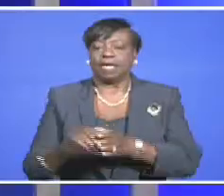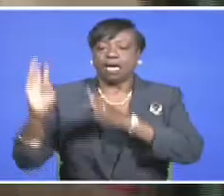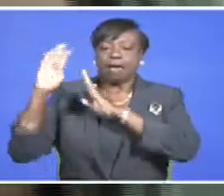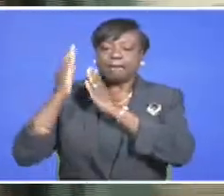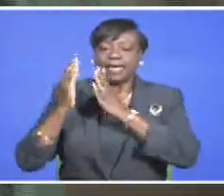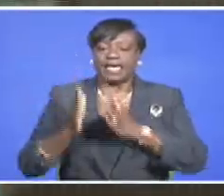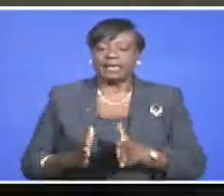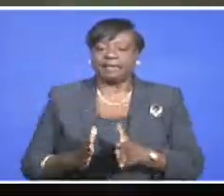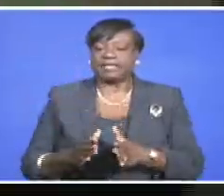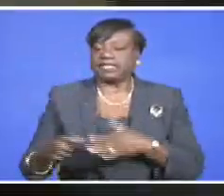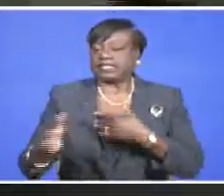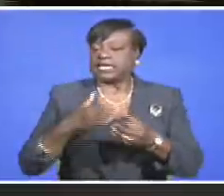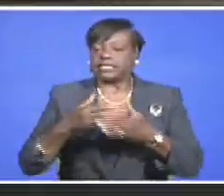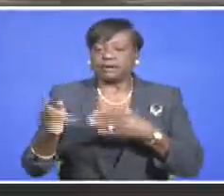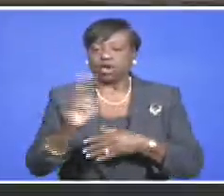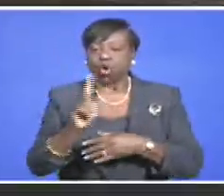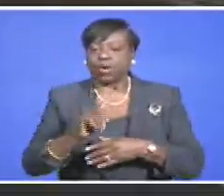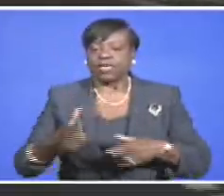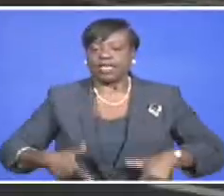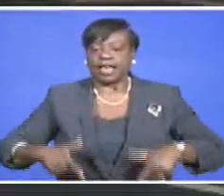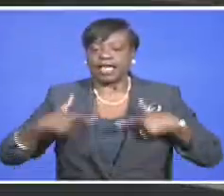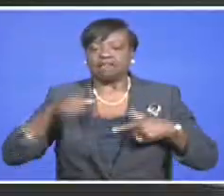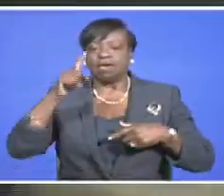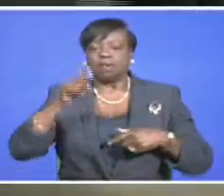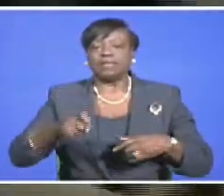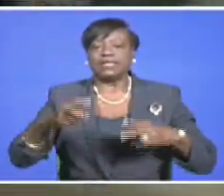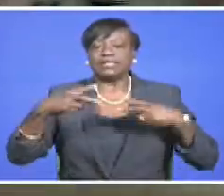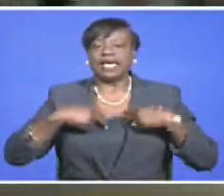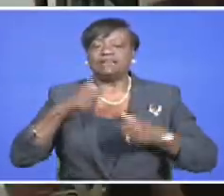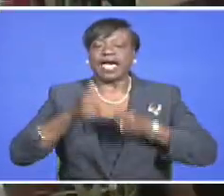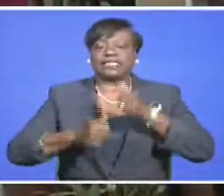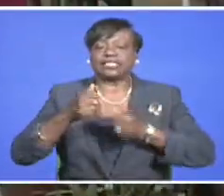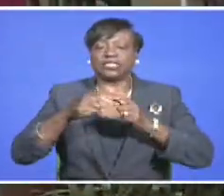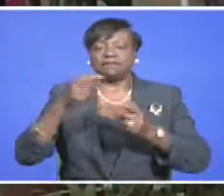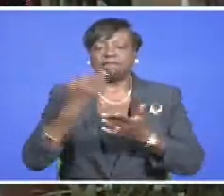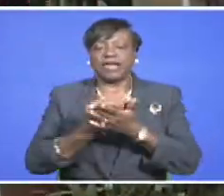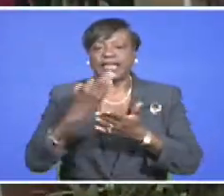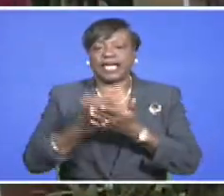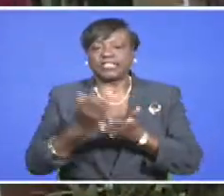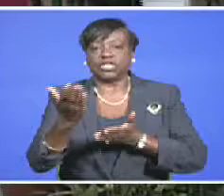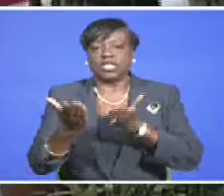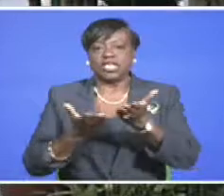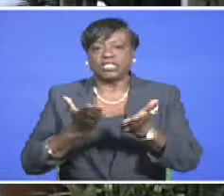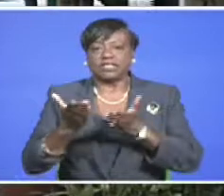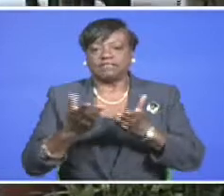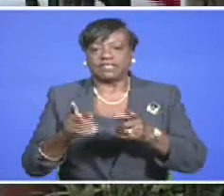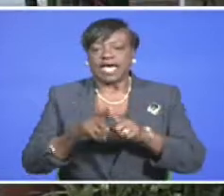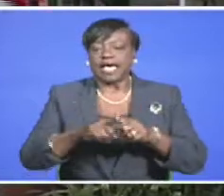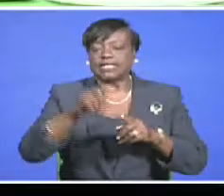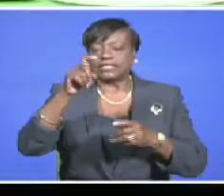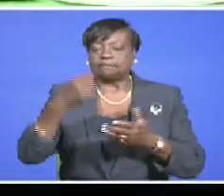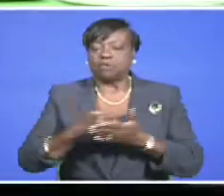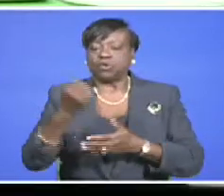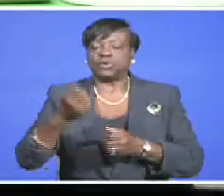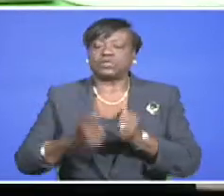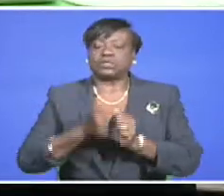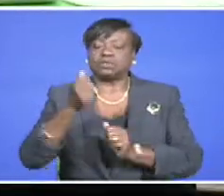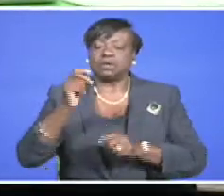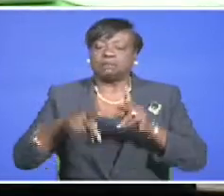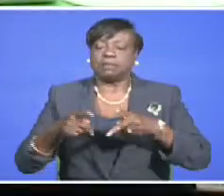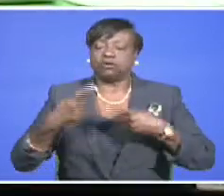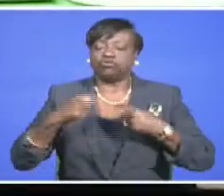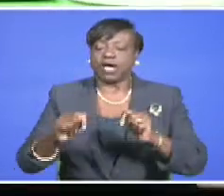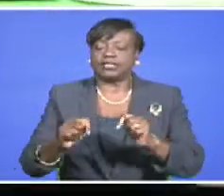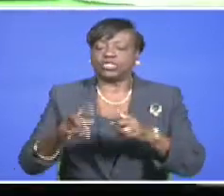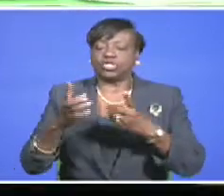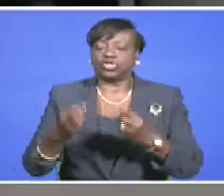Bahamians, no matter where they live, must have access to financial services as most people seek to do transactions. Governor of the Central